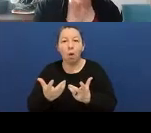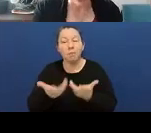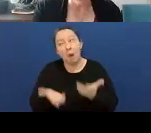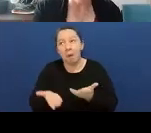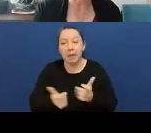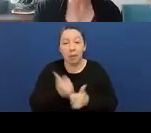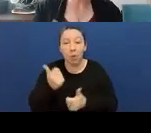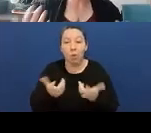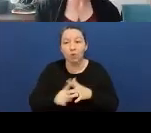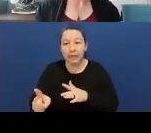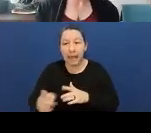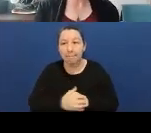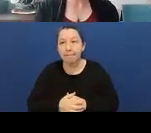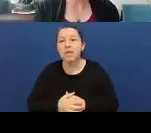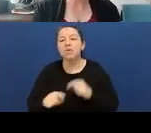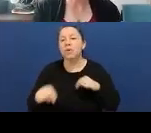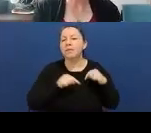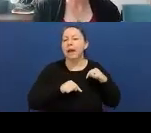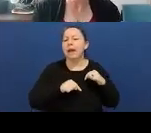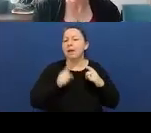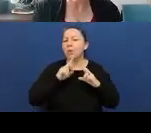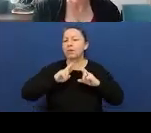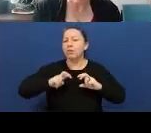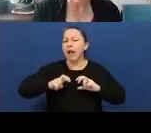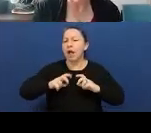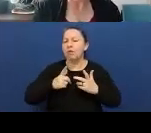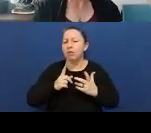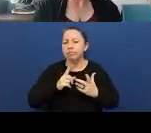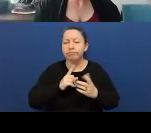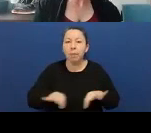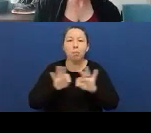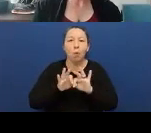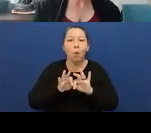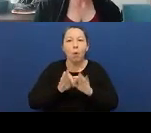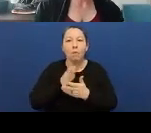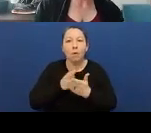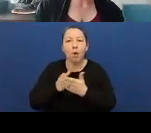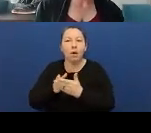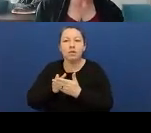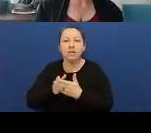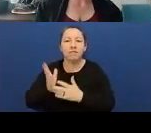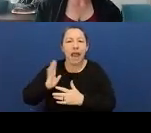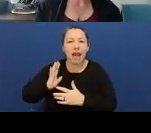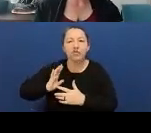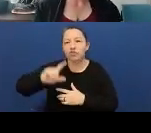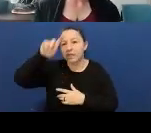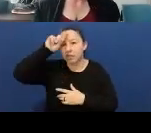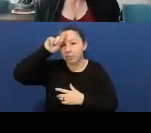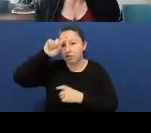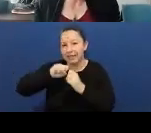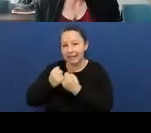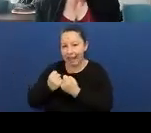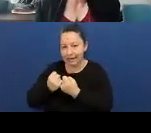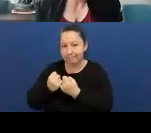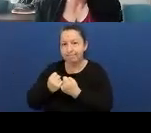and look at the larger aspects of ancient Egyptian society for a minute. Was there a situation where the Egyptians